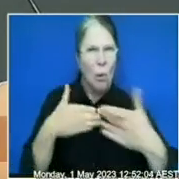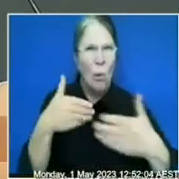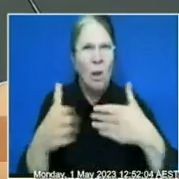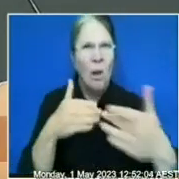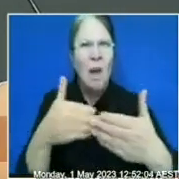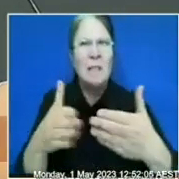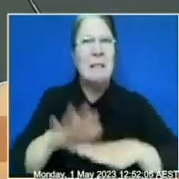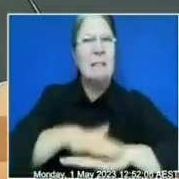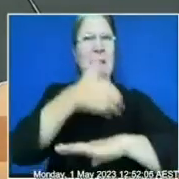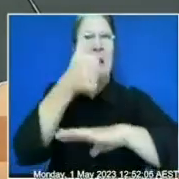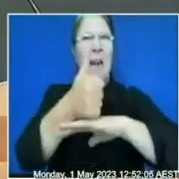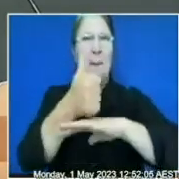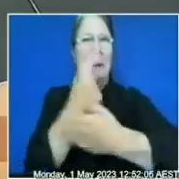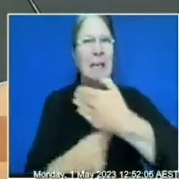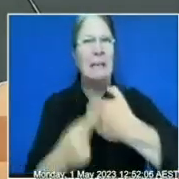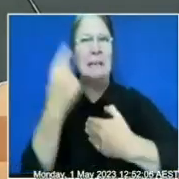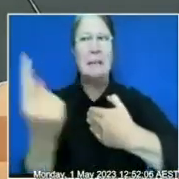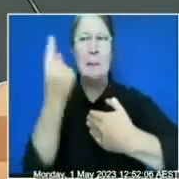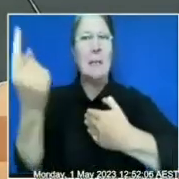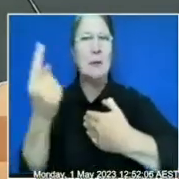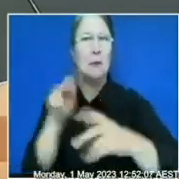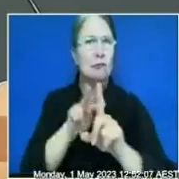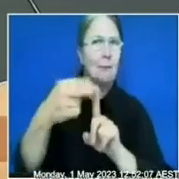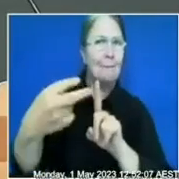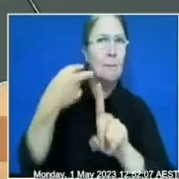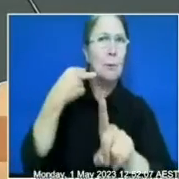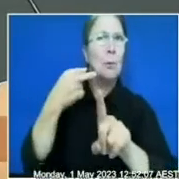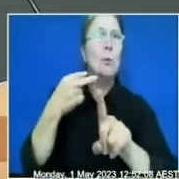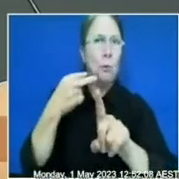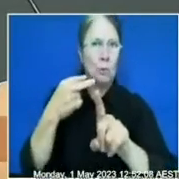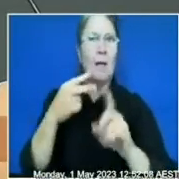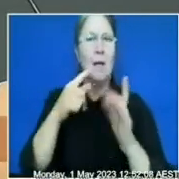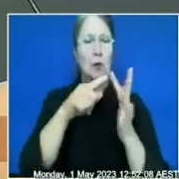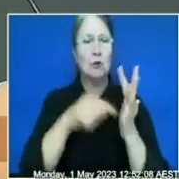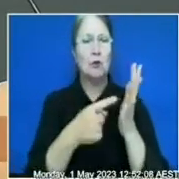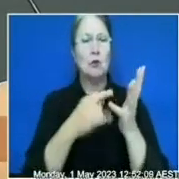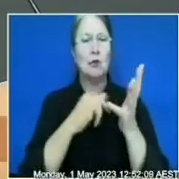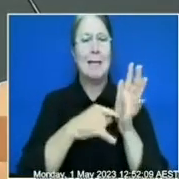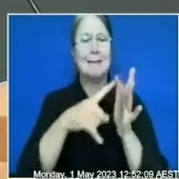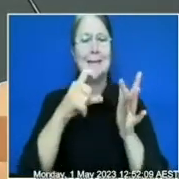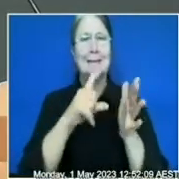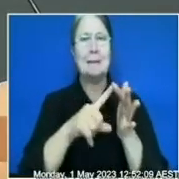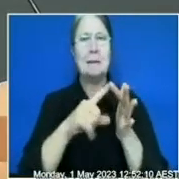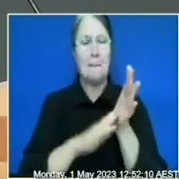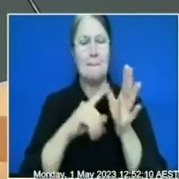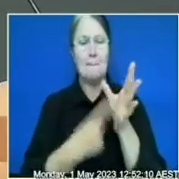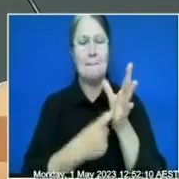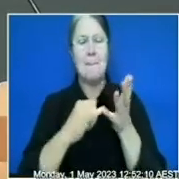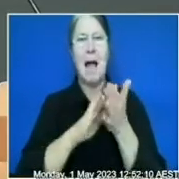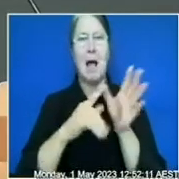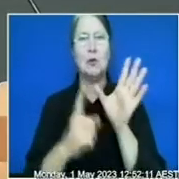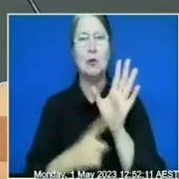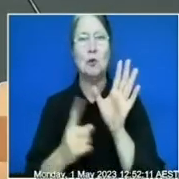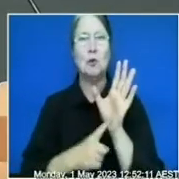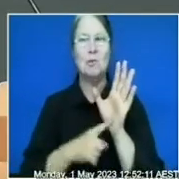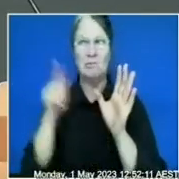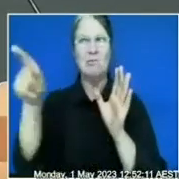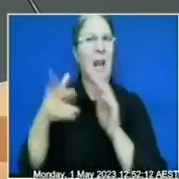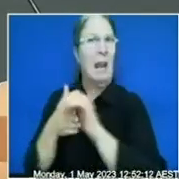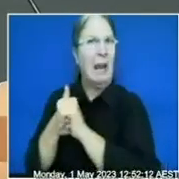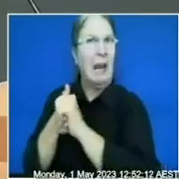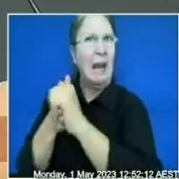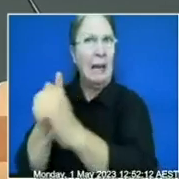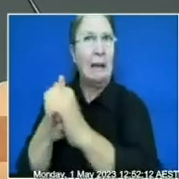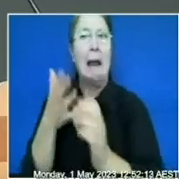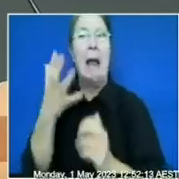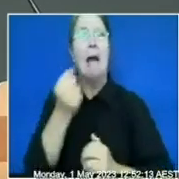people, including people with lived experience of mental ill health. And it is currently engaged in a consultation